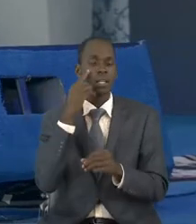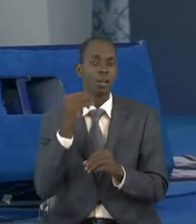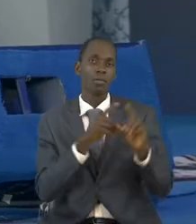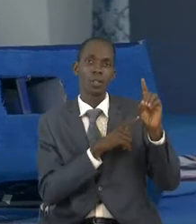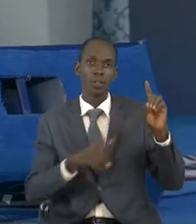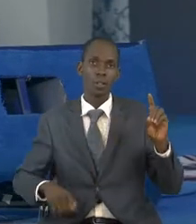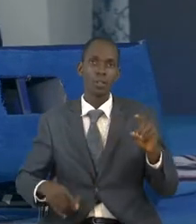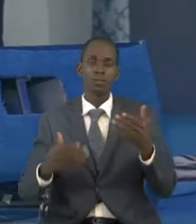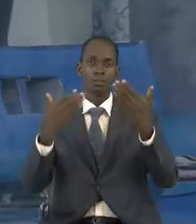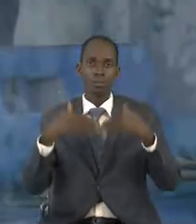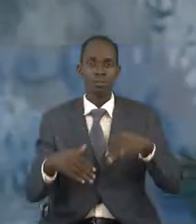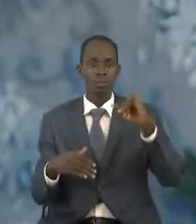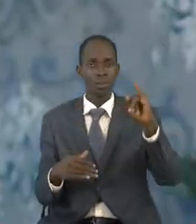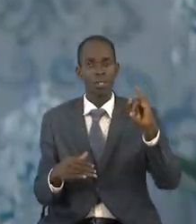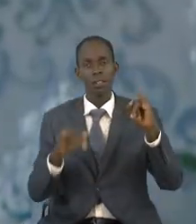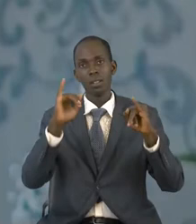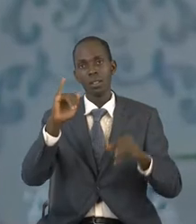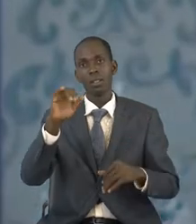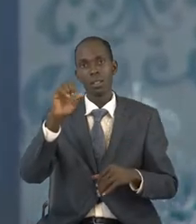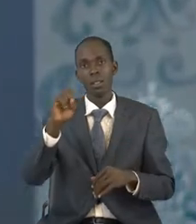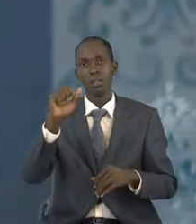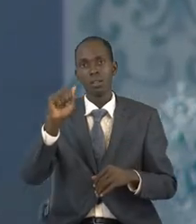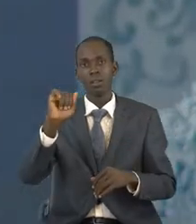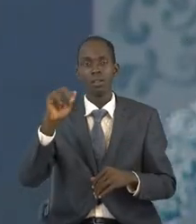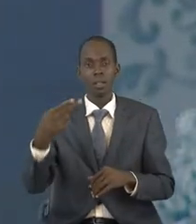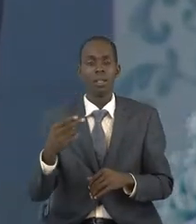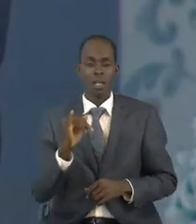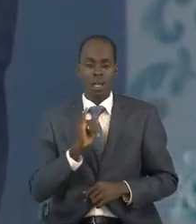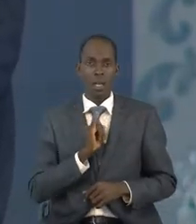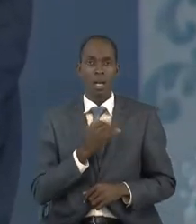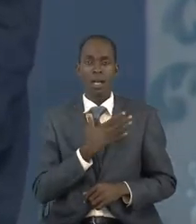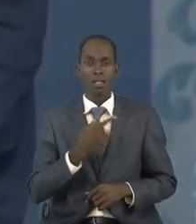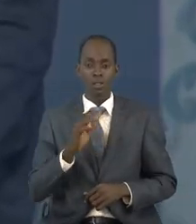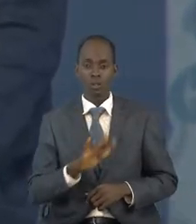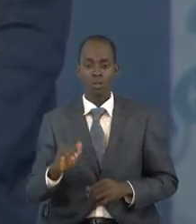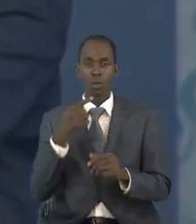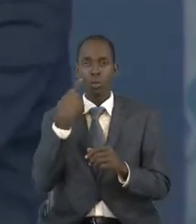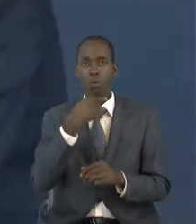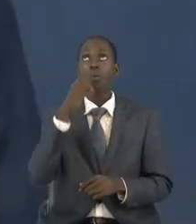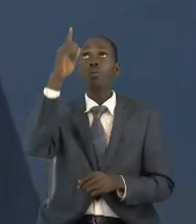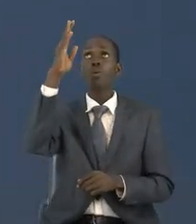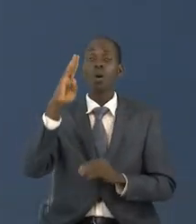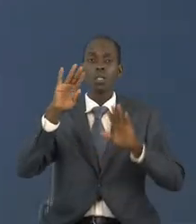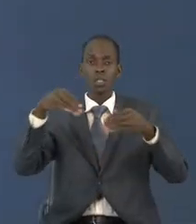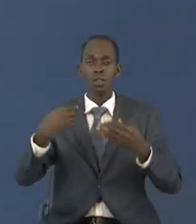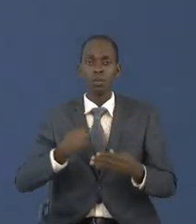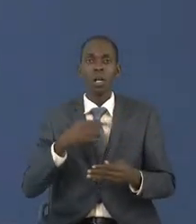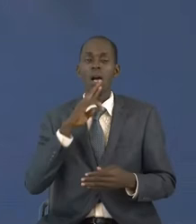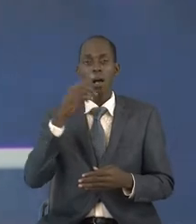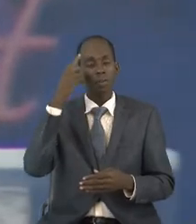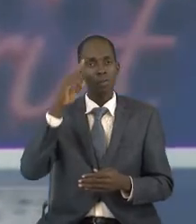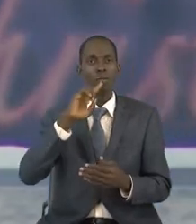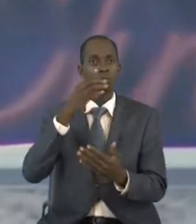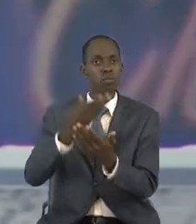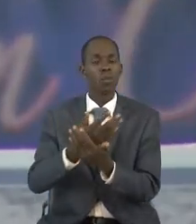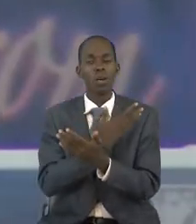Isaiah, I and the children whom God has given me were for signs and for wonders in the land. He